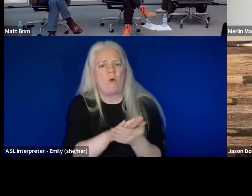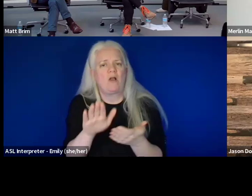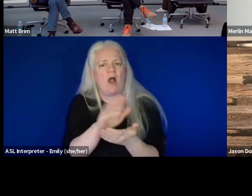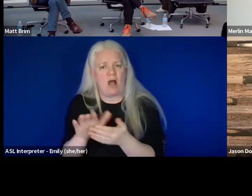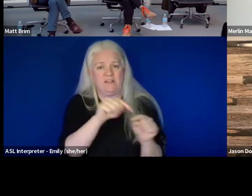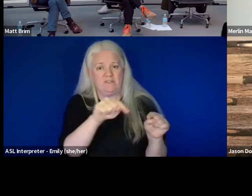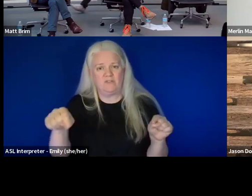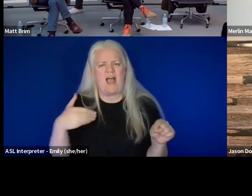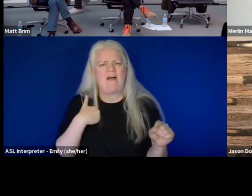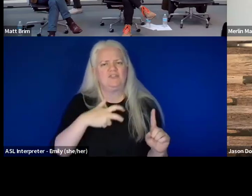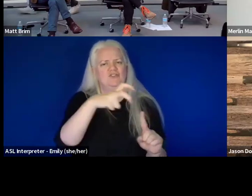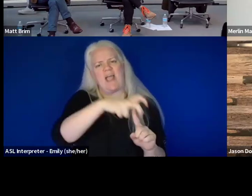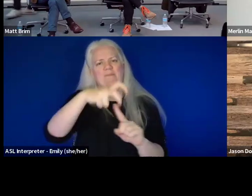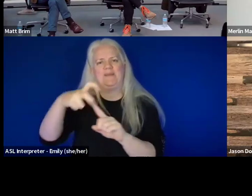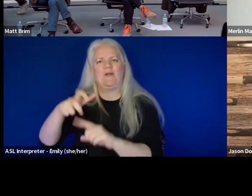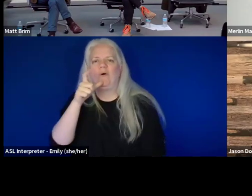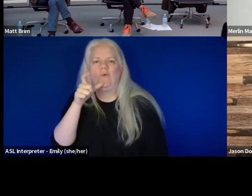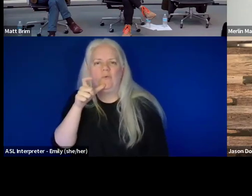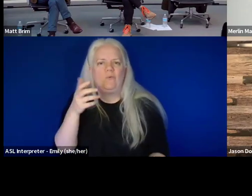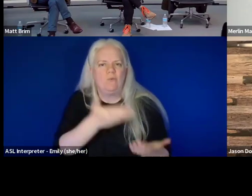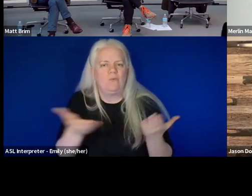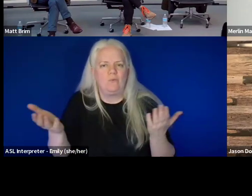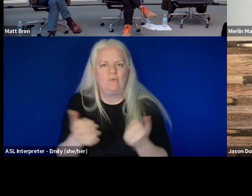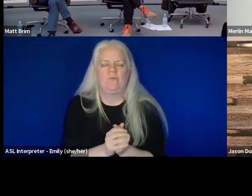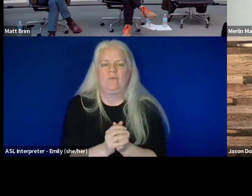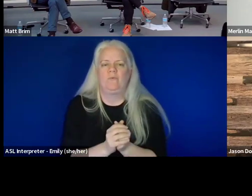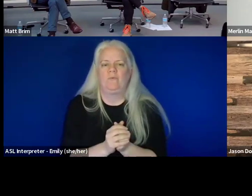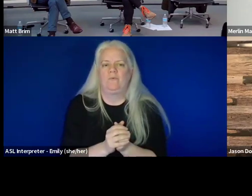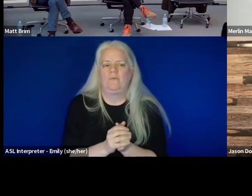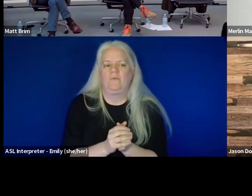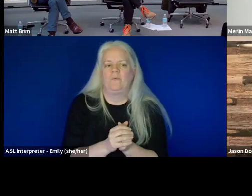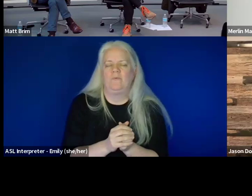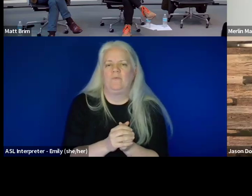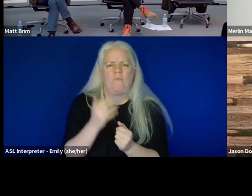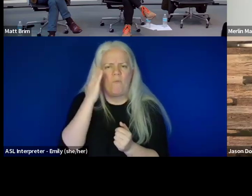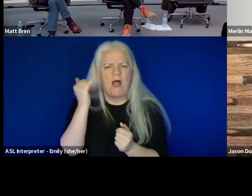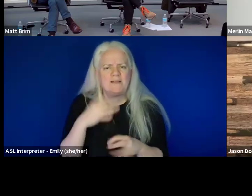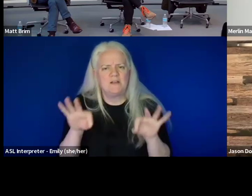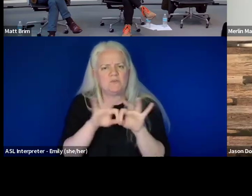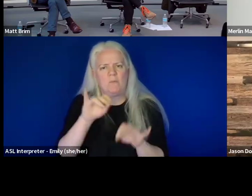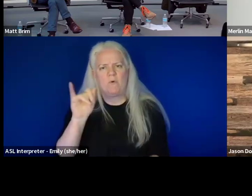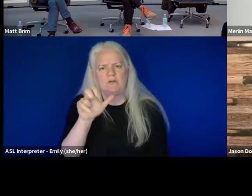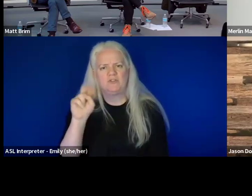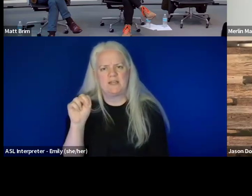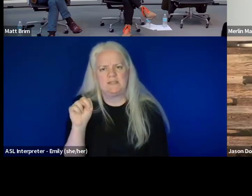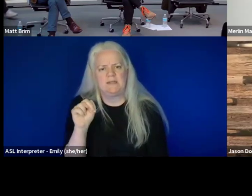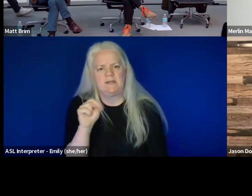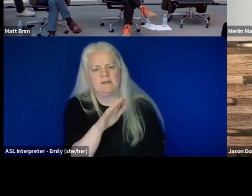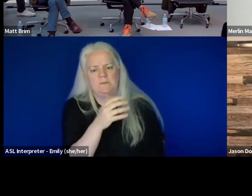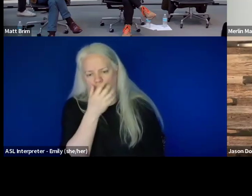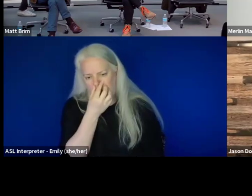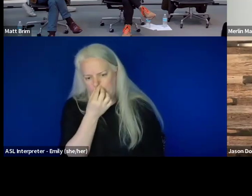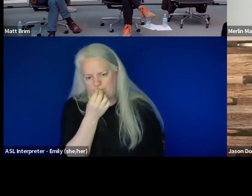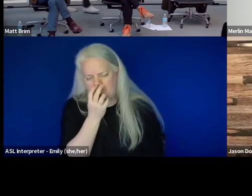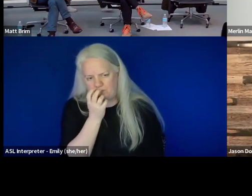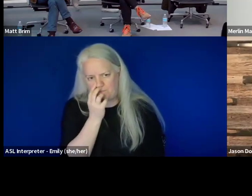your campus? And Jason, while we wait for another hand, why is that so important? Yeah, so it's very much towards what Allie was